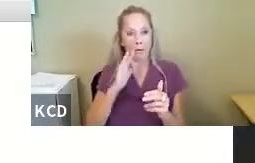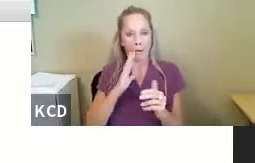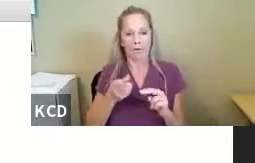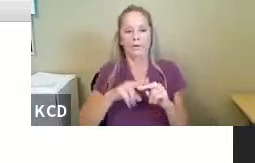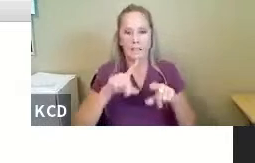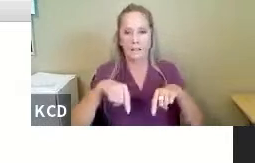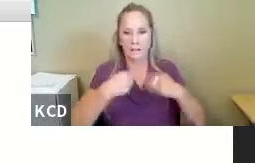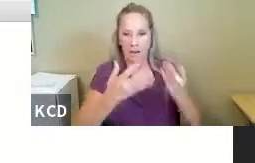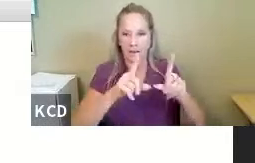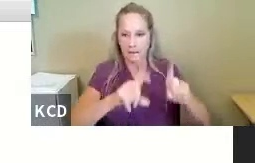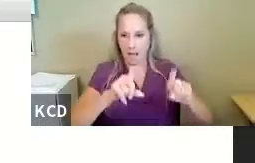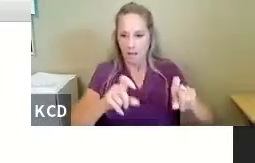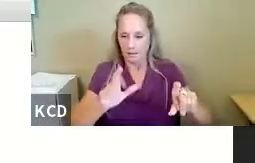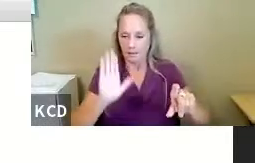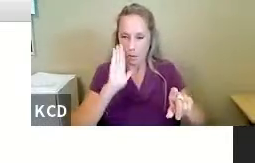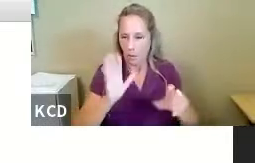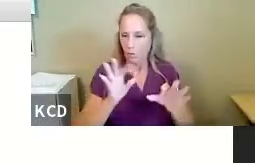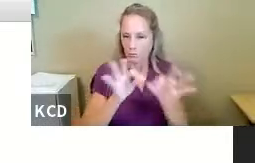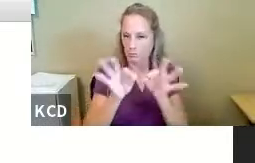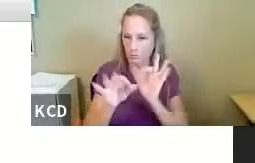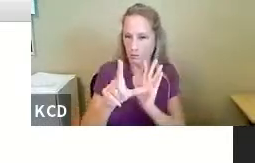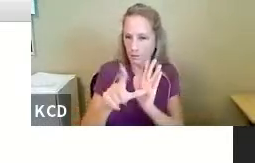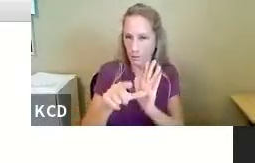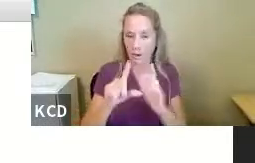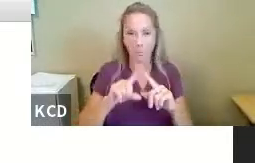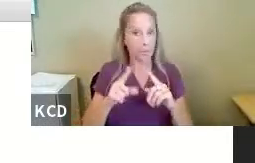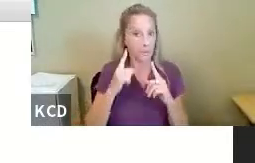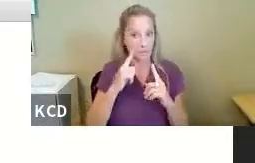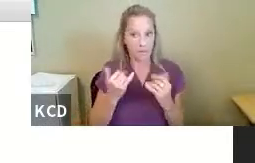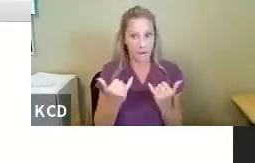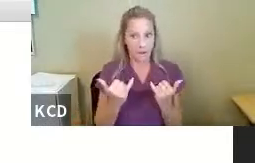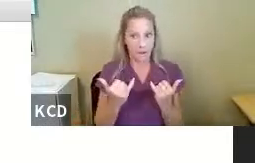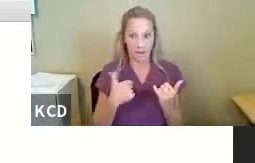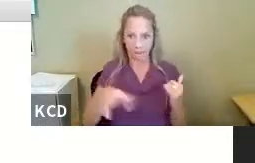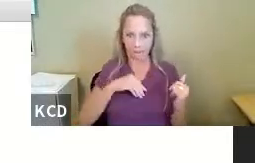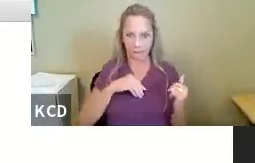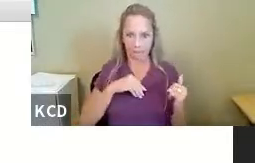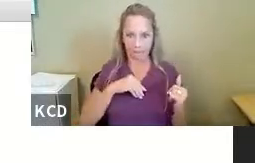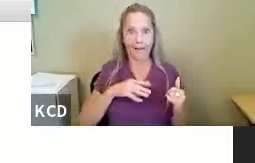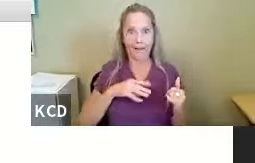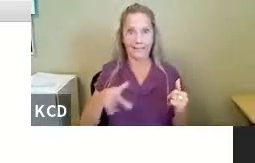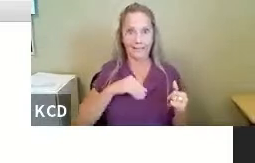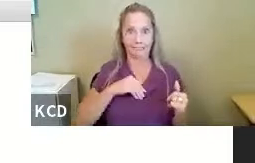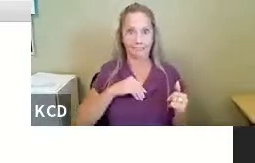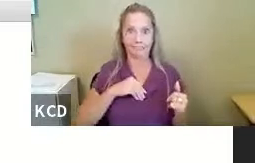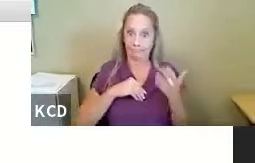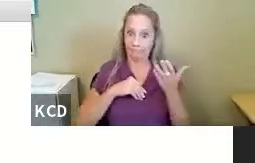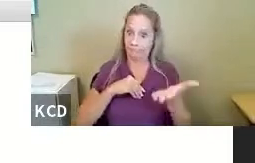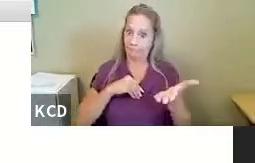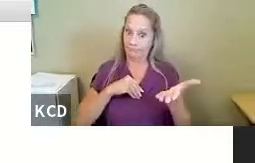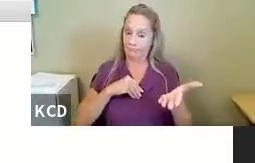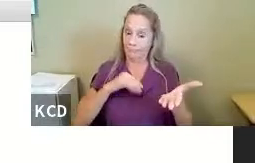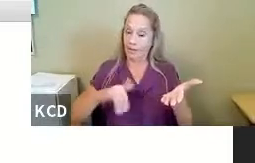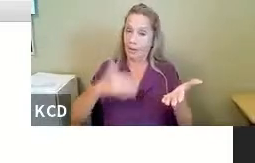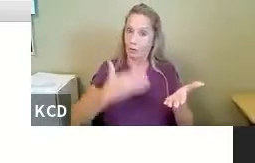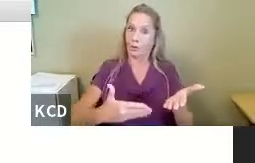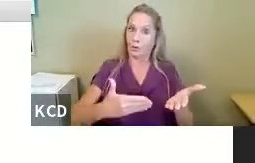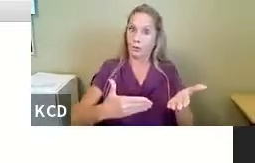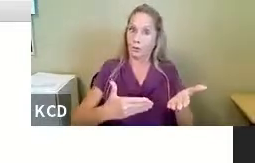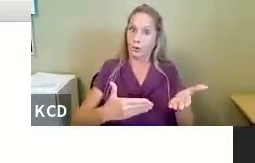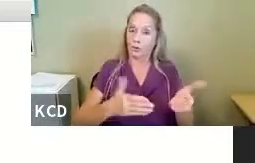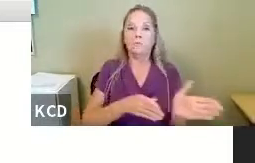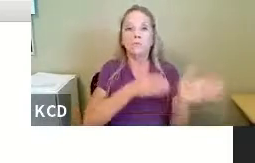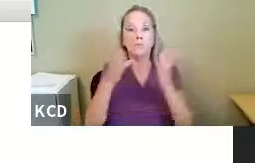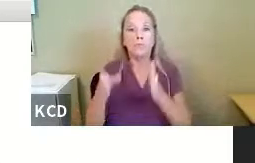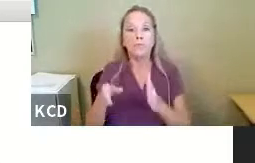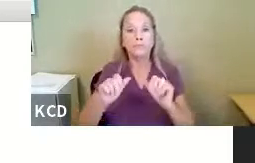I'll speak to that. But for today, I'll take that. That's really, that's good. The next